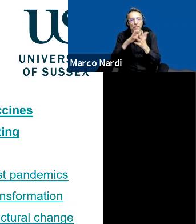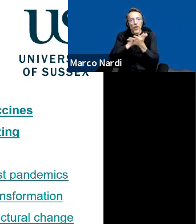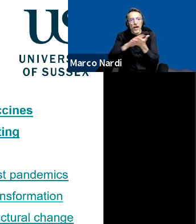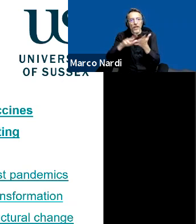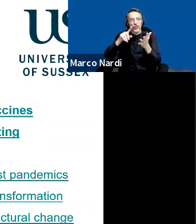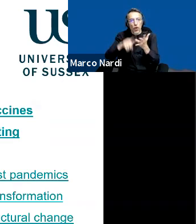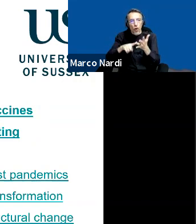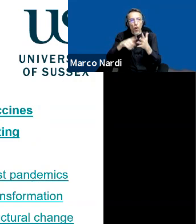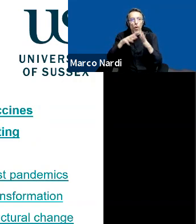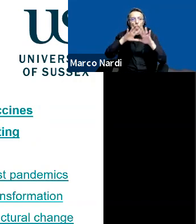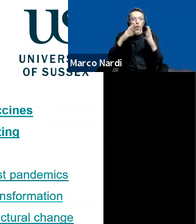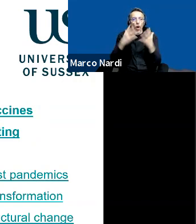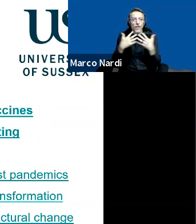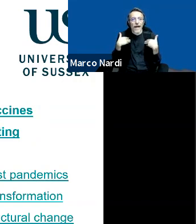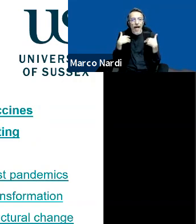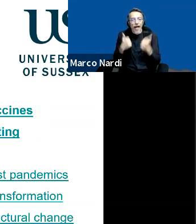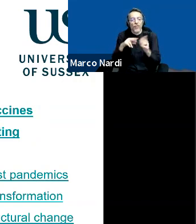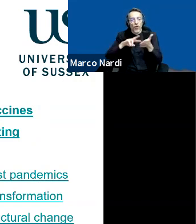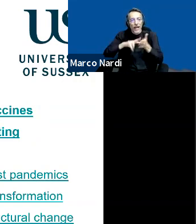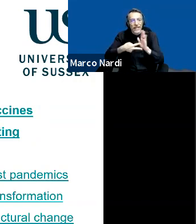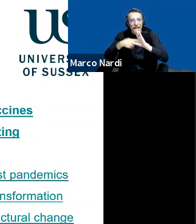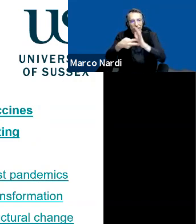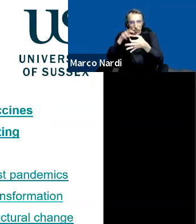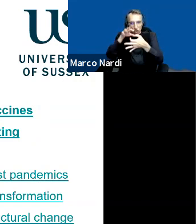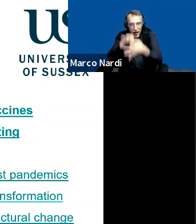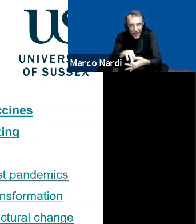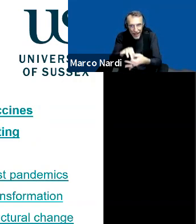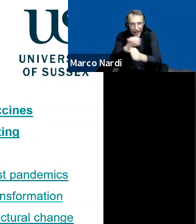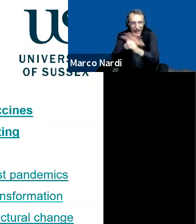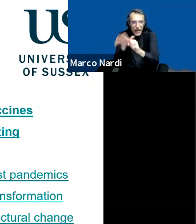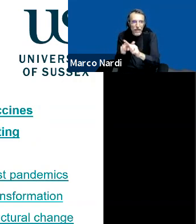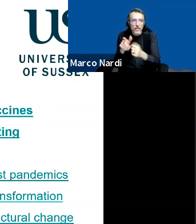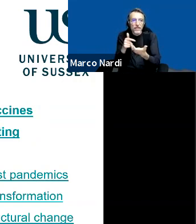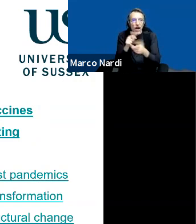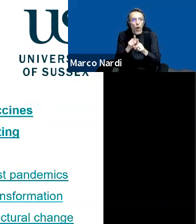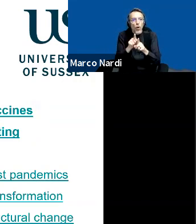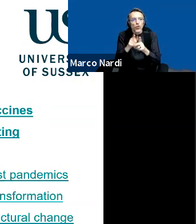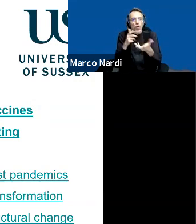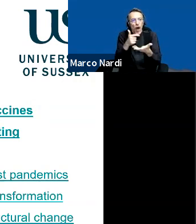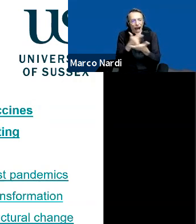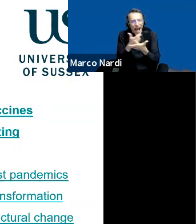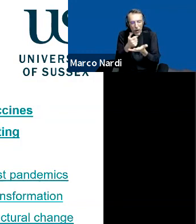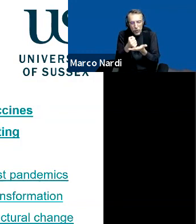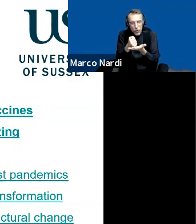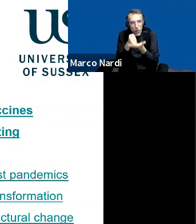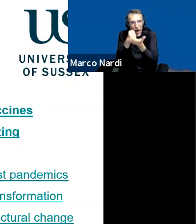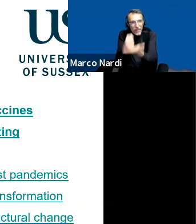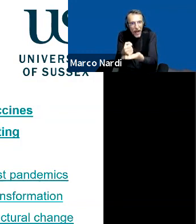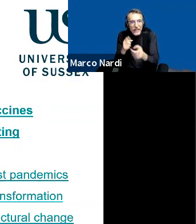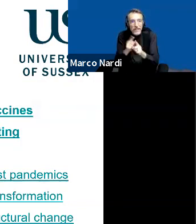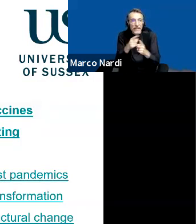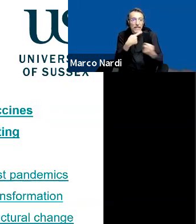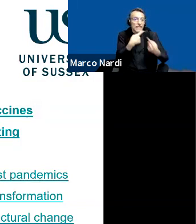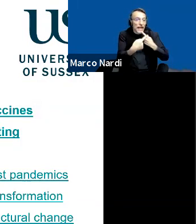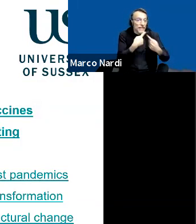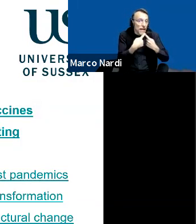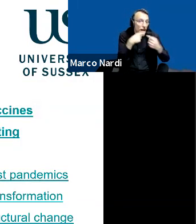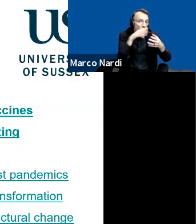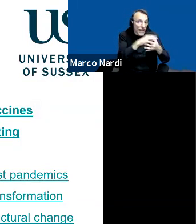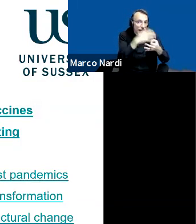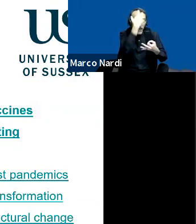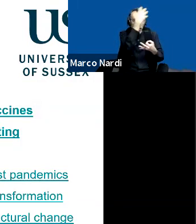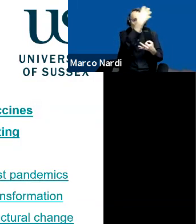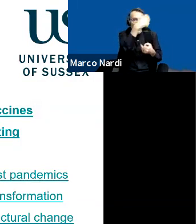past pandemics and the pros and cons of science advice in that context, looking at data governance, some of the big issues from